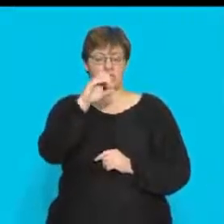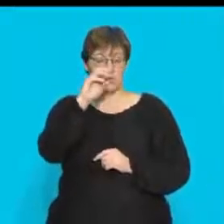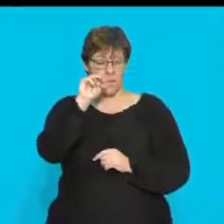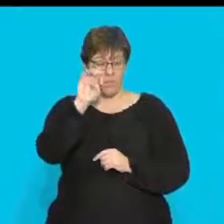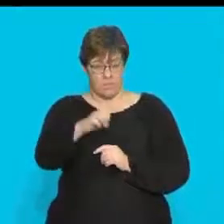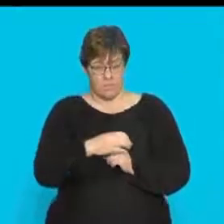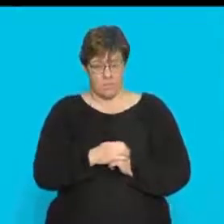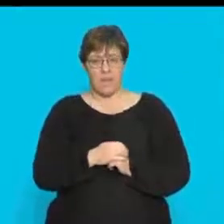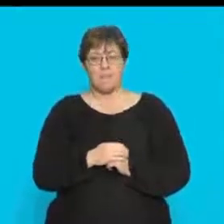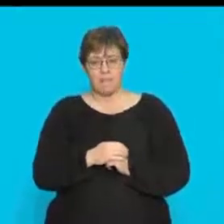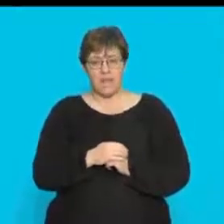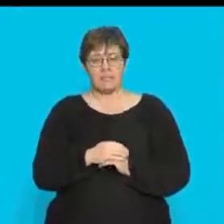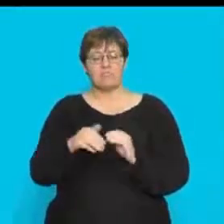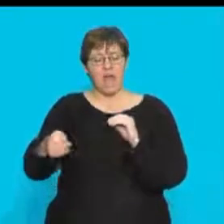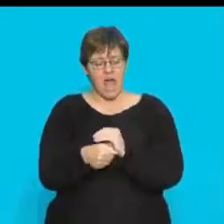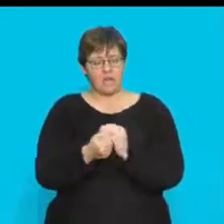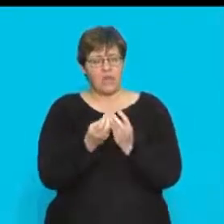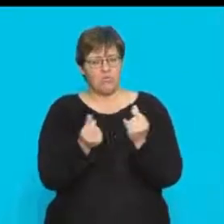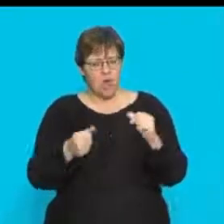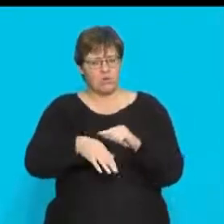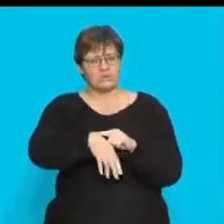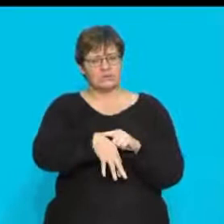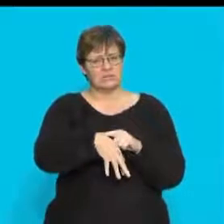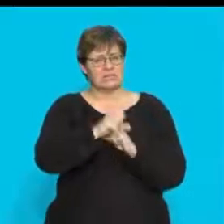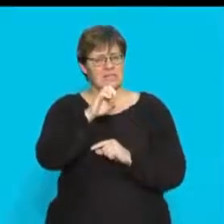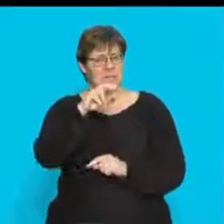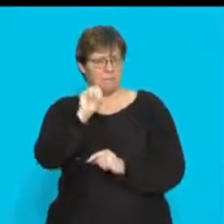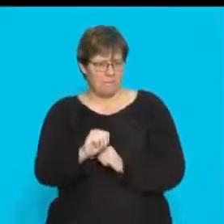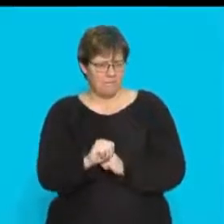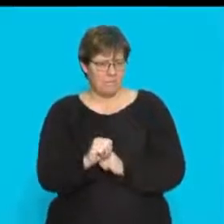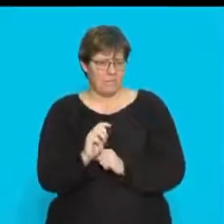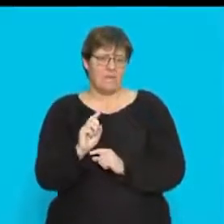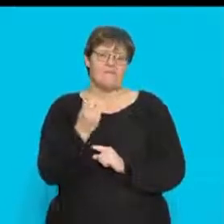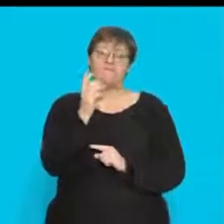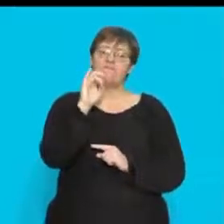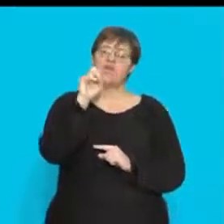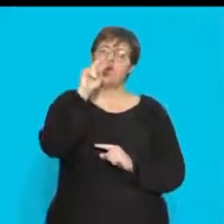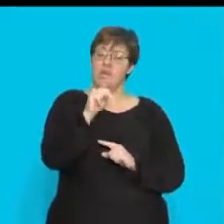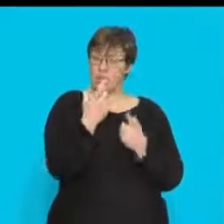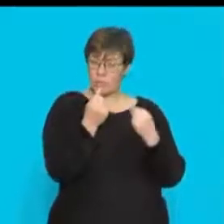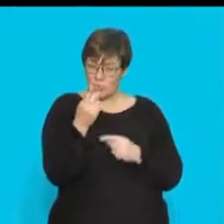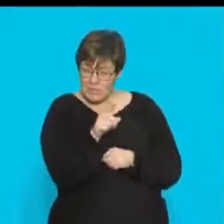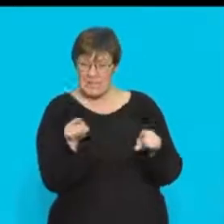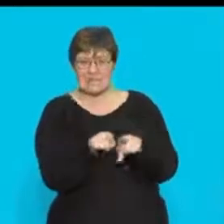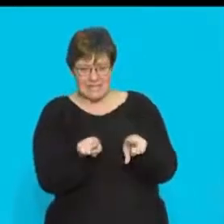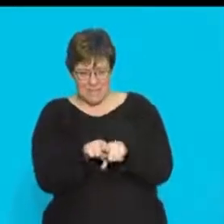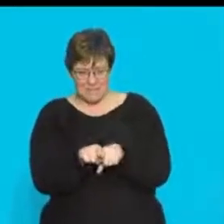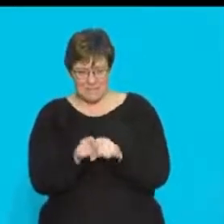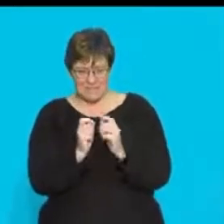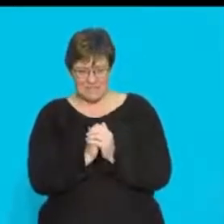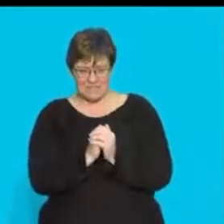a rhizome is an underground stem. And you would have heard this word when we did the fern. The fern had